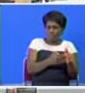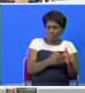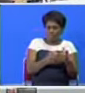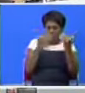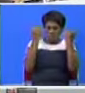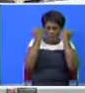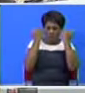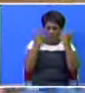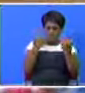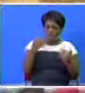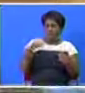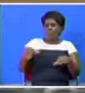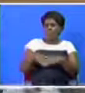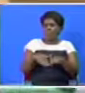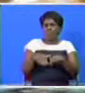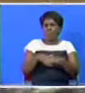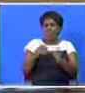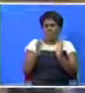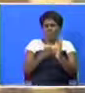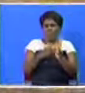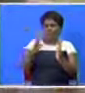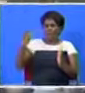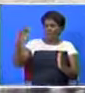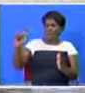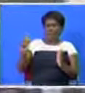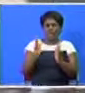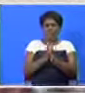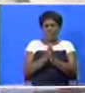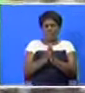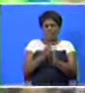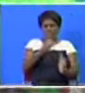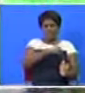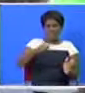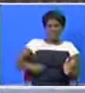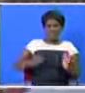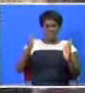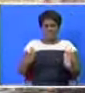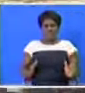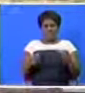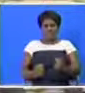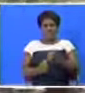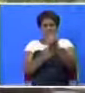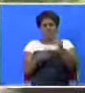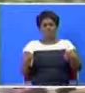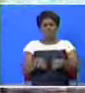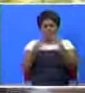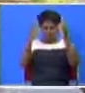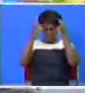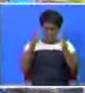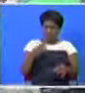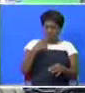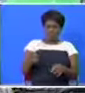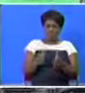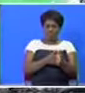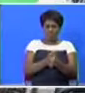Peter Chalo, a member of the Machakos County Assembly and supported by Machakos Senator Johnston Modama. The ruling sets an